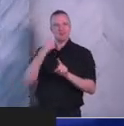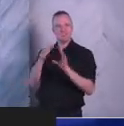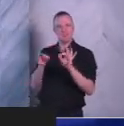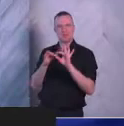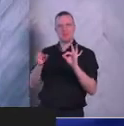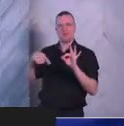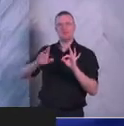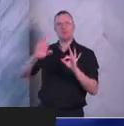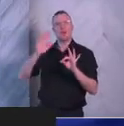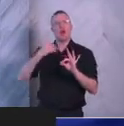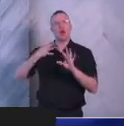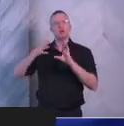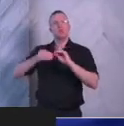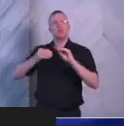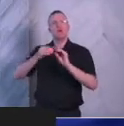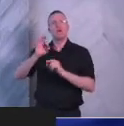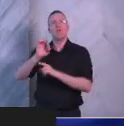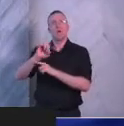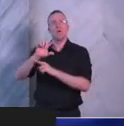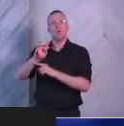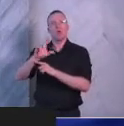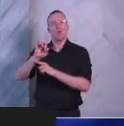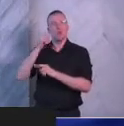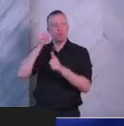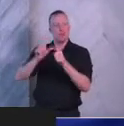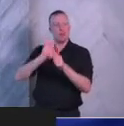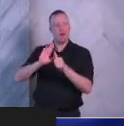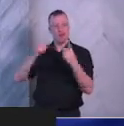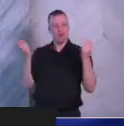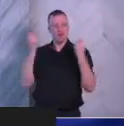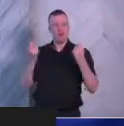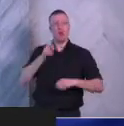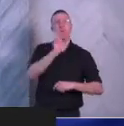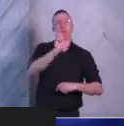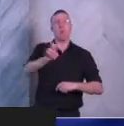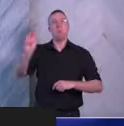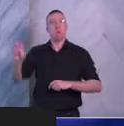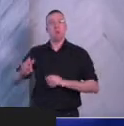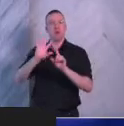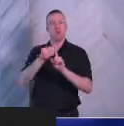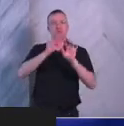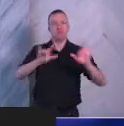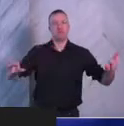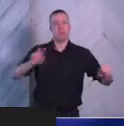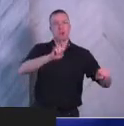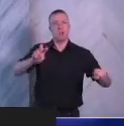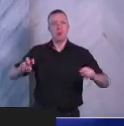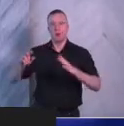a folklore where you would go from pavilion to pavilion to learn about the cultural diversity that exists right here in